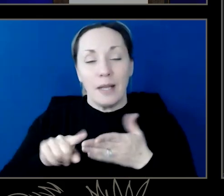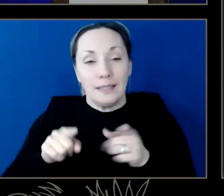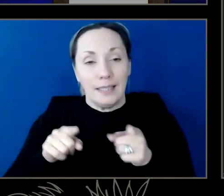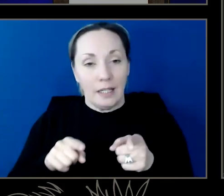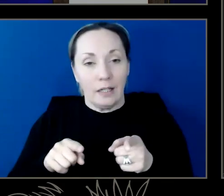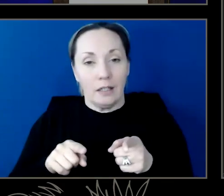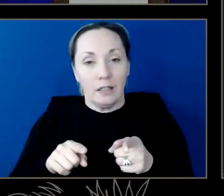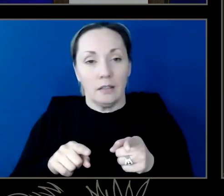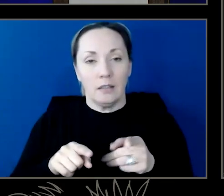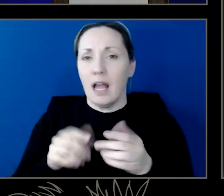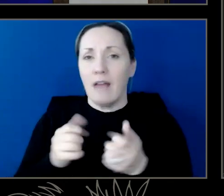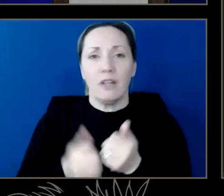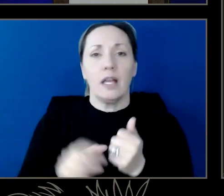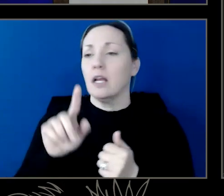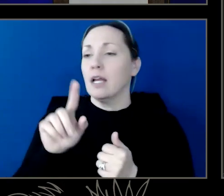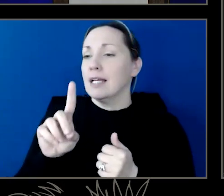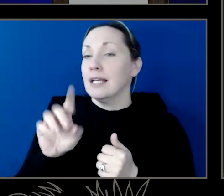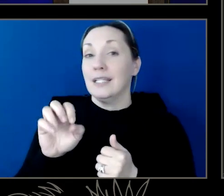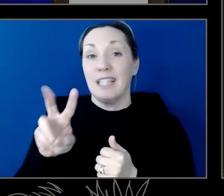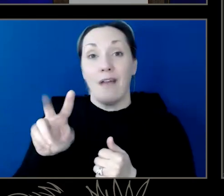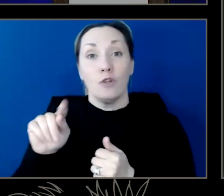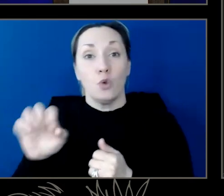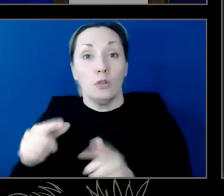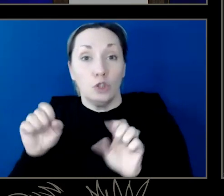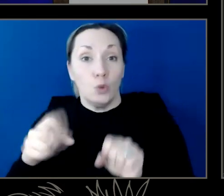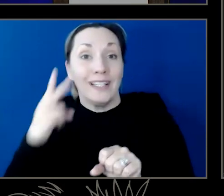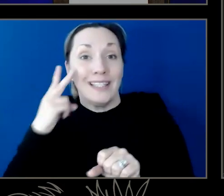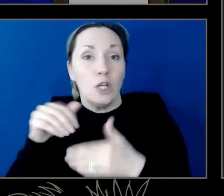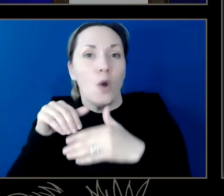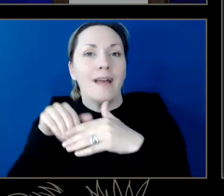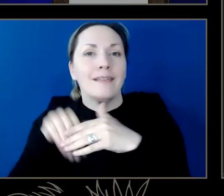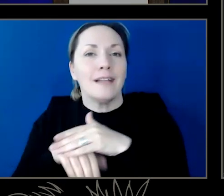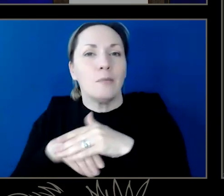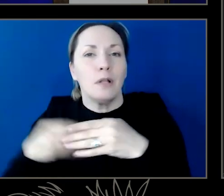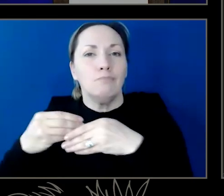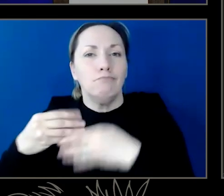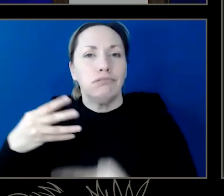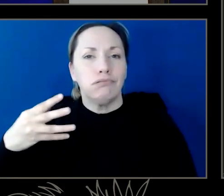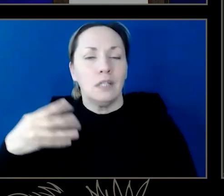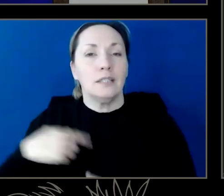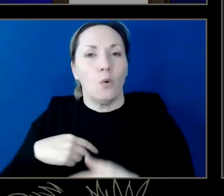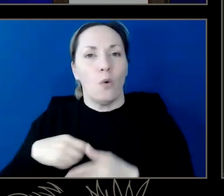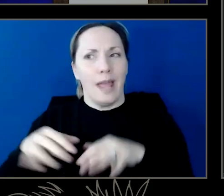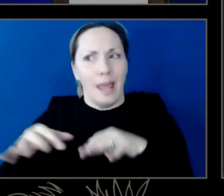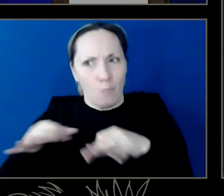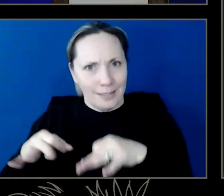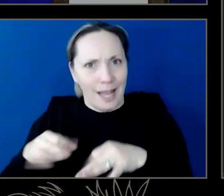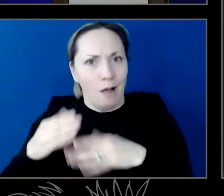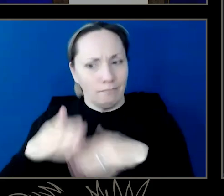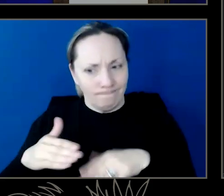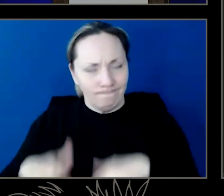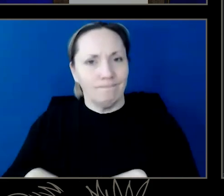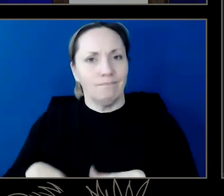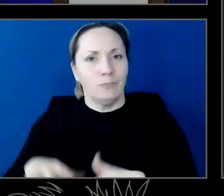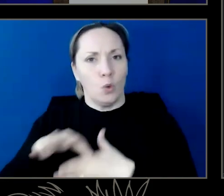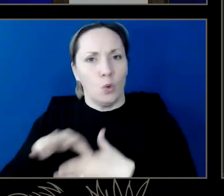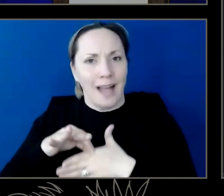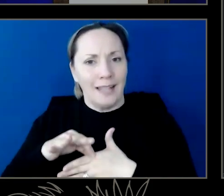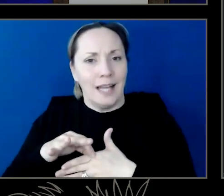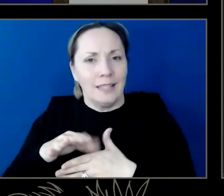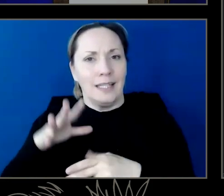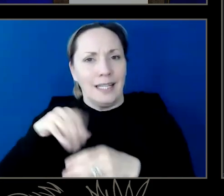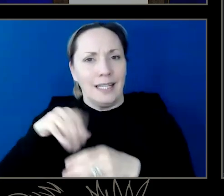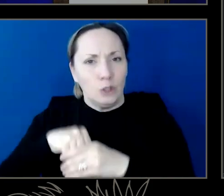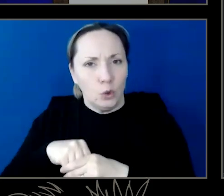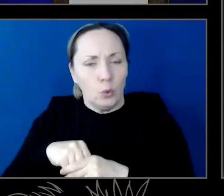thing that DevTools does that's also cool is that you can see your accessibility tree. So this basically breaks down your content into like